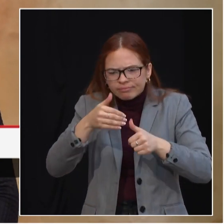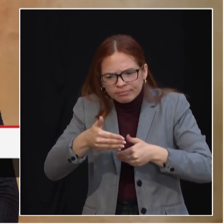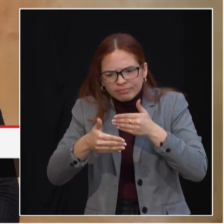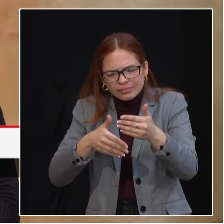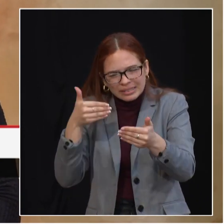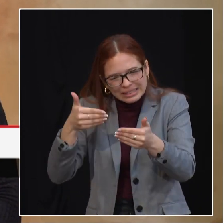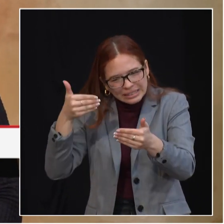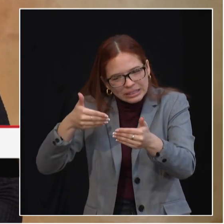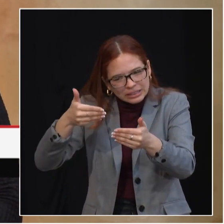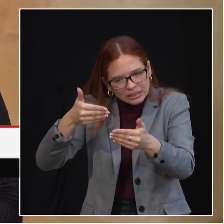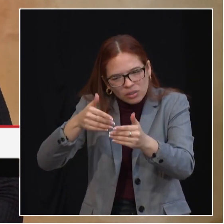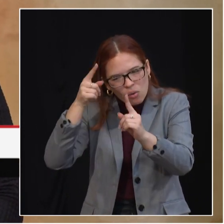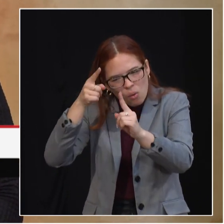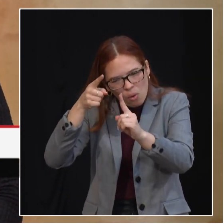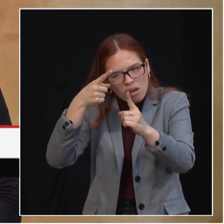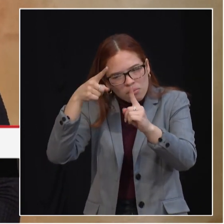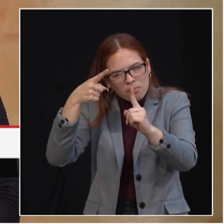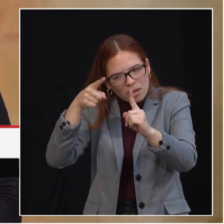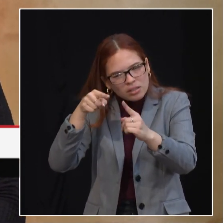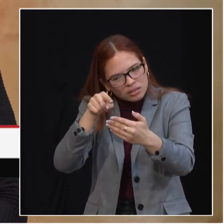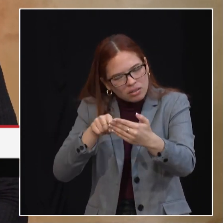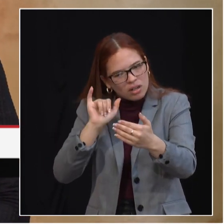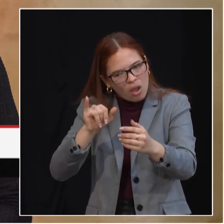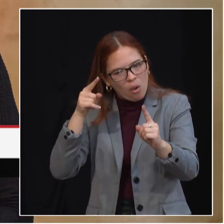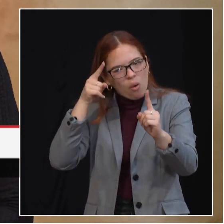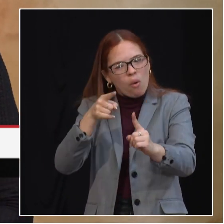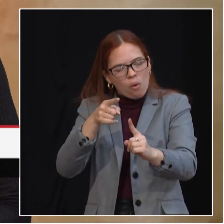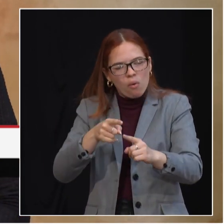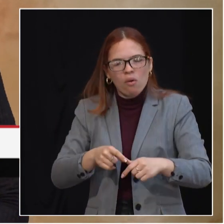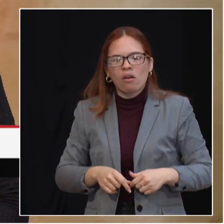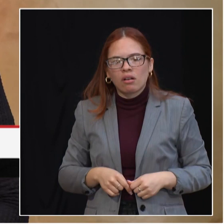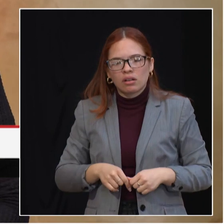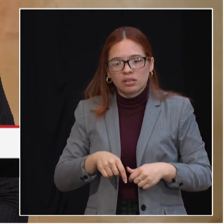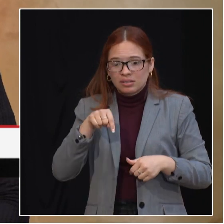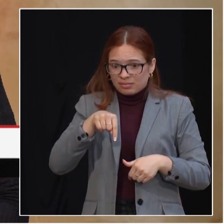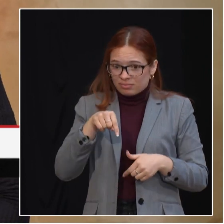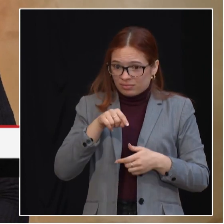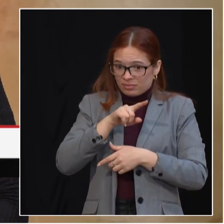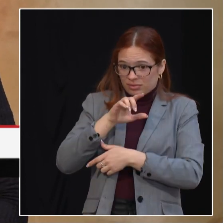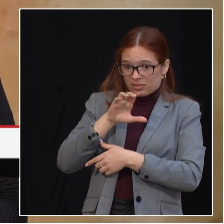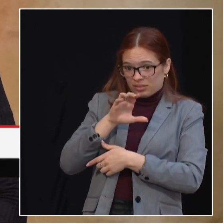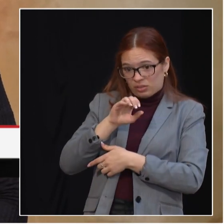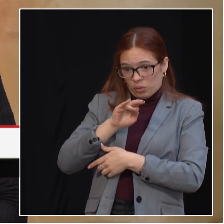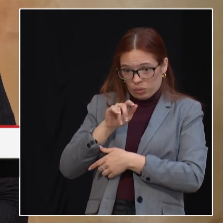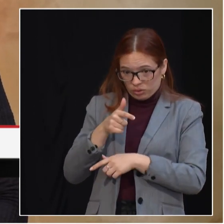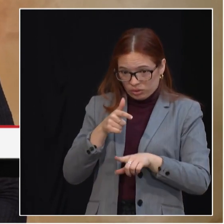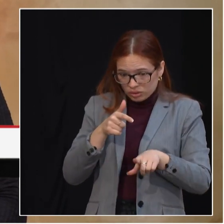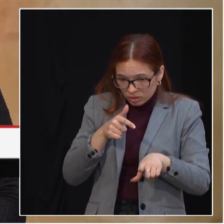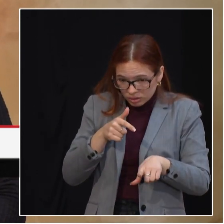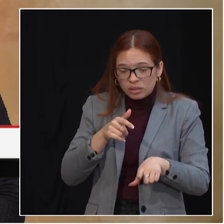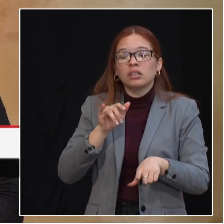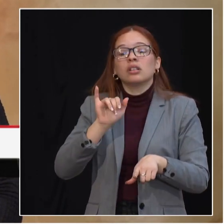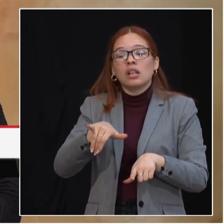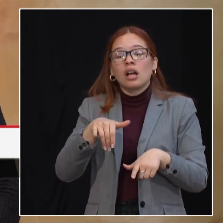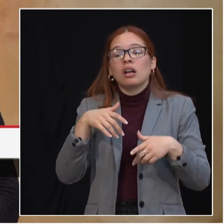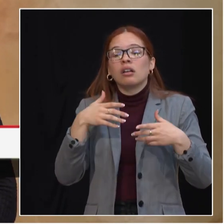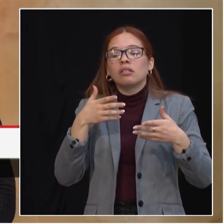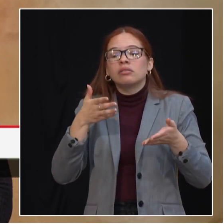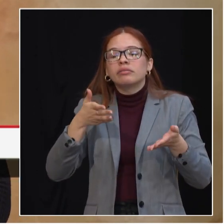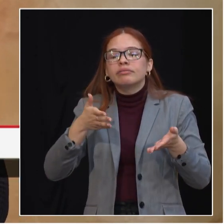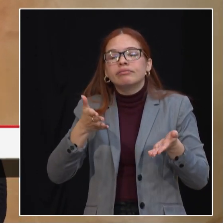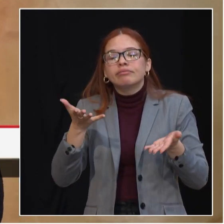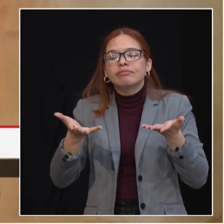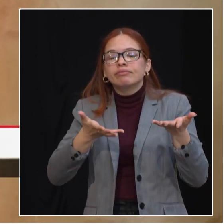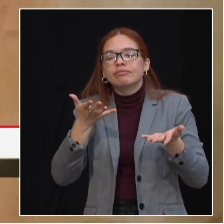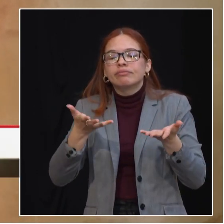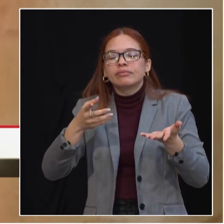on earlier. These zoning reforms are going to allow for a redevelopment project that features new housing, a new